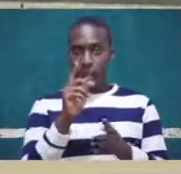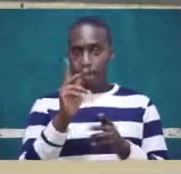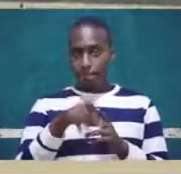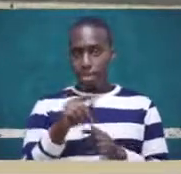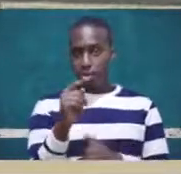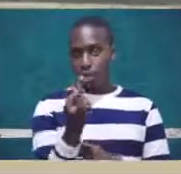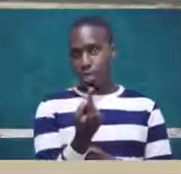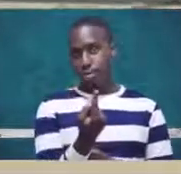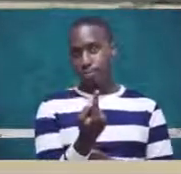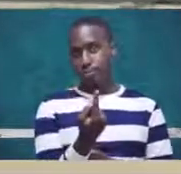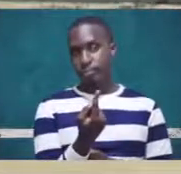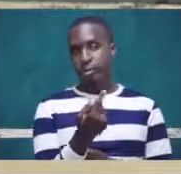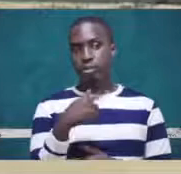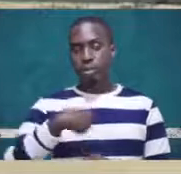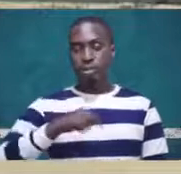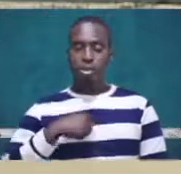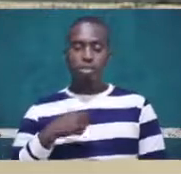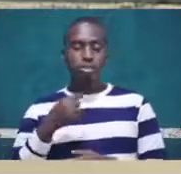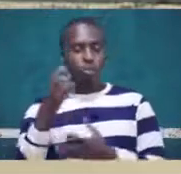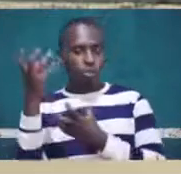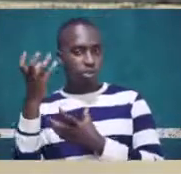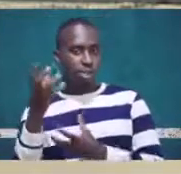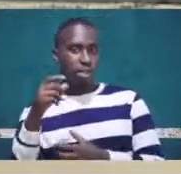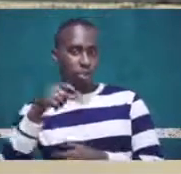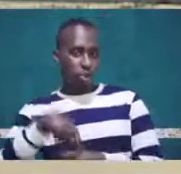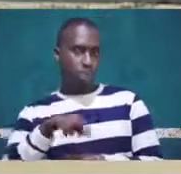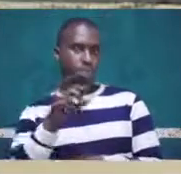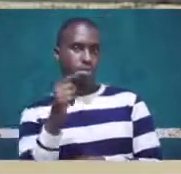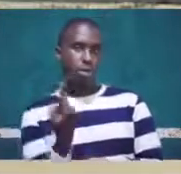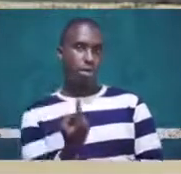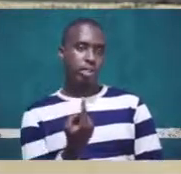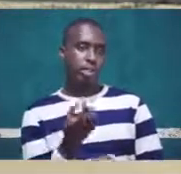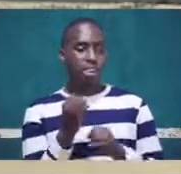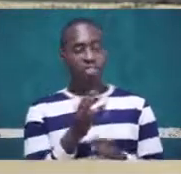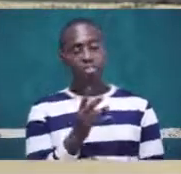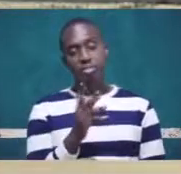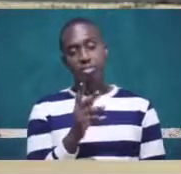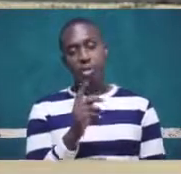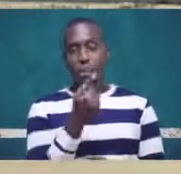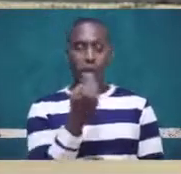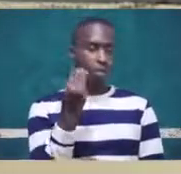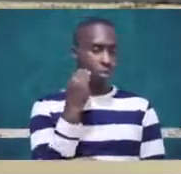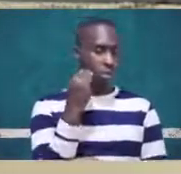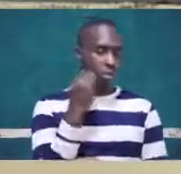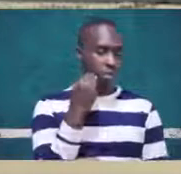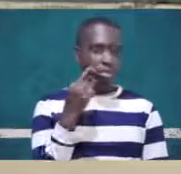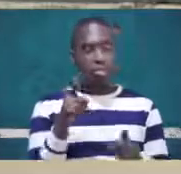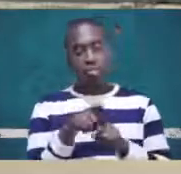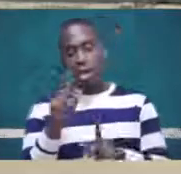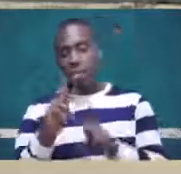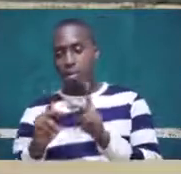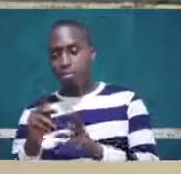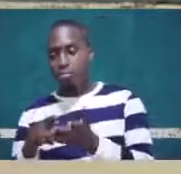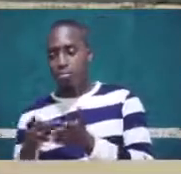then we expect quantity demanded to be 1. If maybe it was maybe at 1 million, quantity demanded was this,